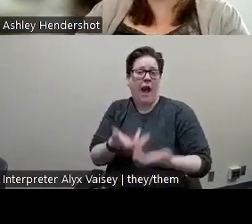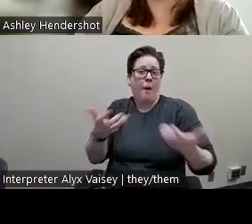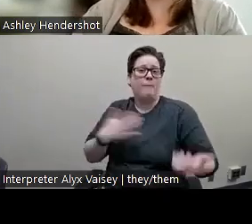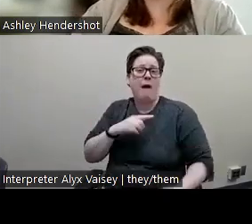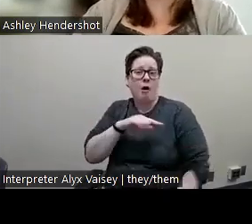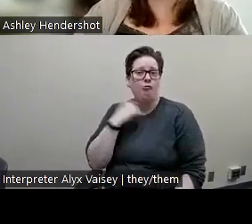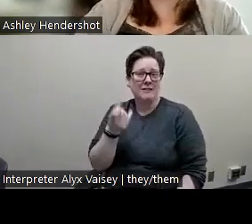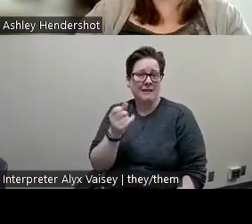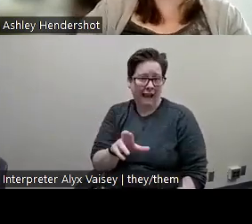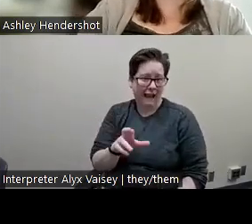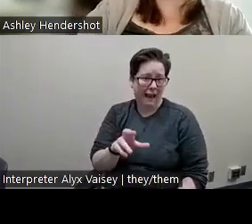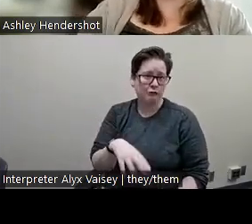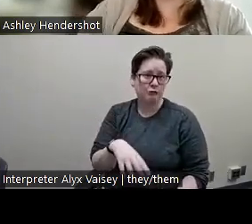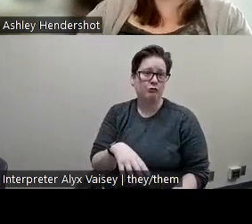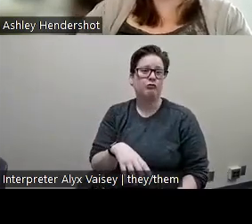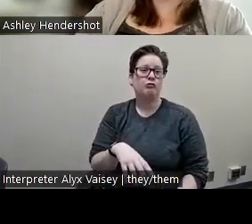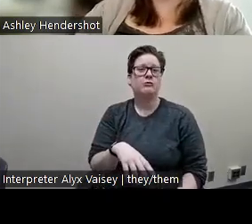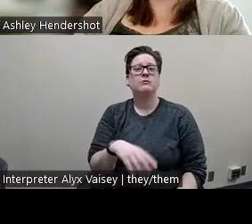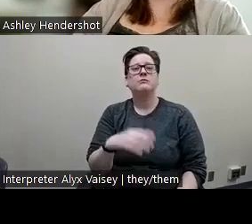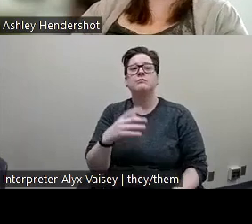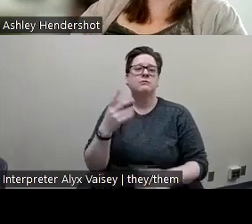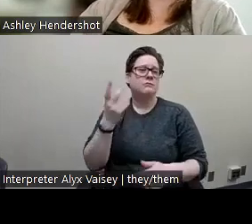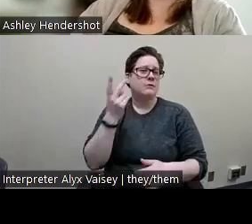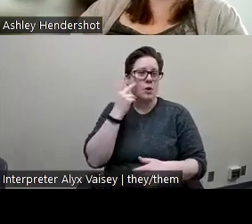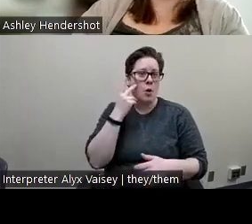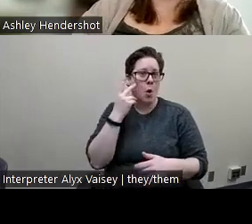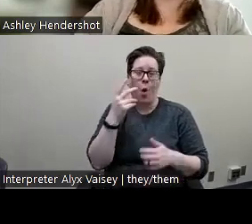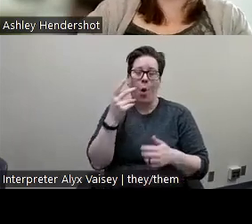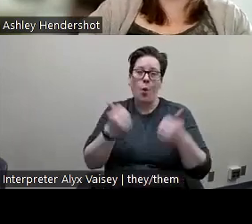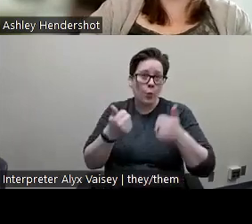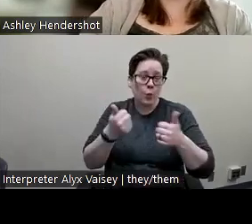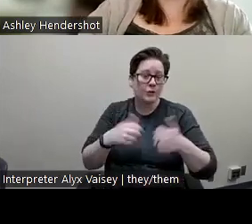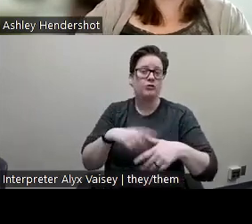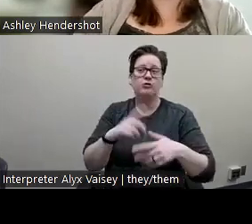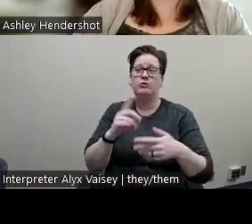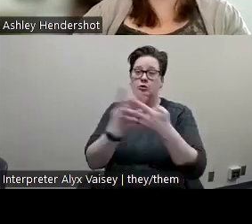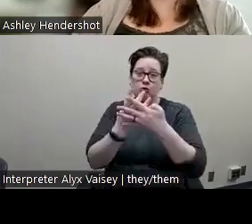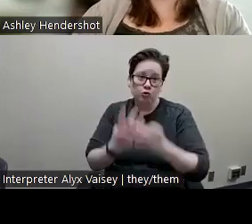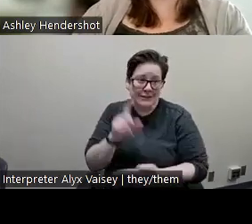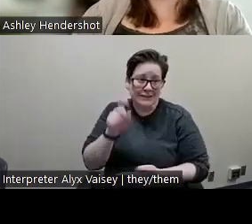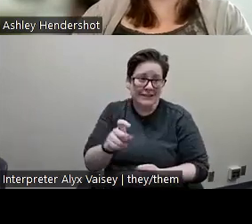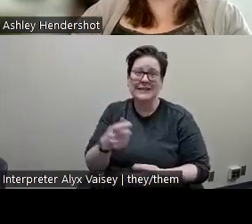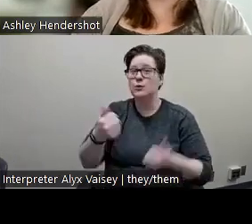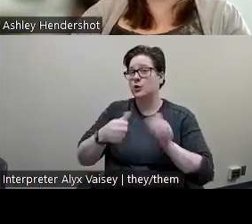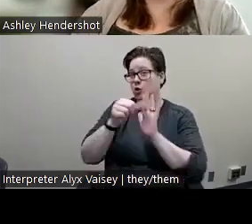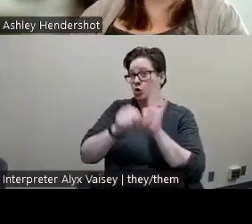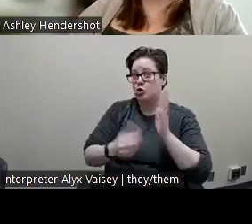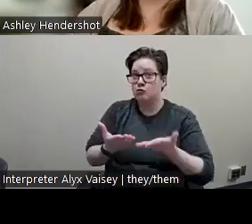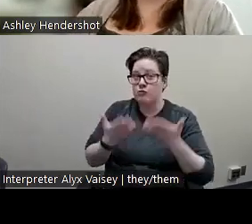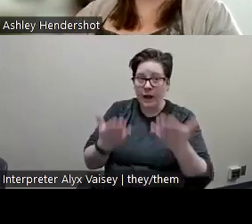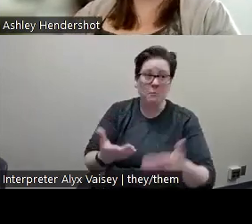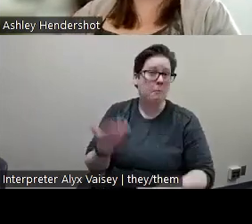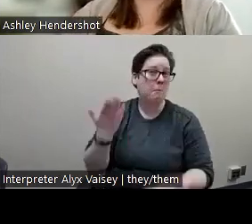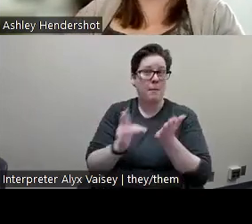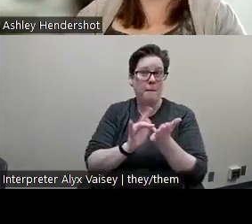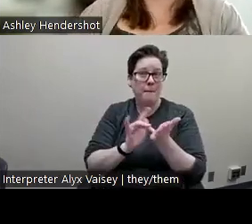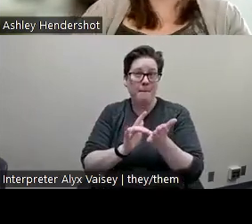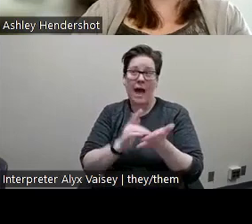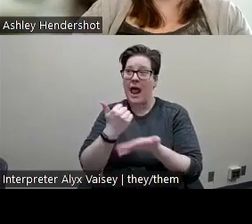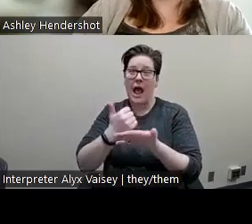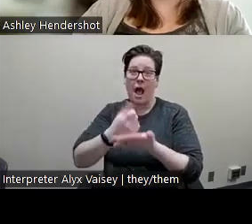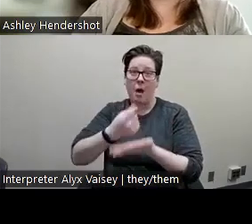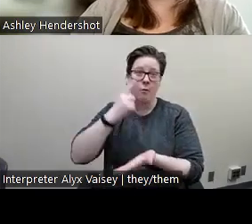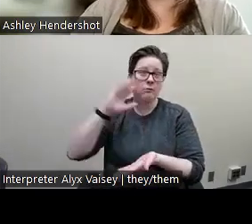for other cancers, what screenings you need, are there surgeries that we should recommend to you? Are there medications you can take to reduce your